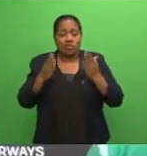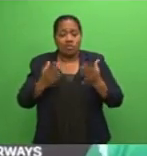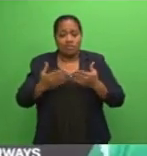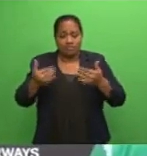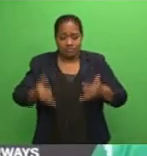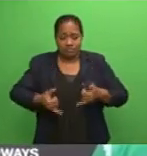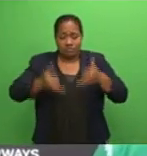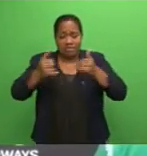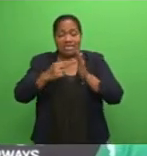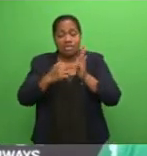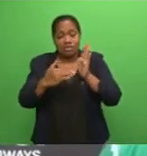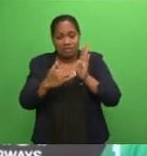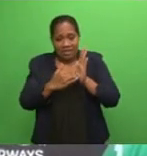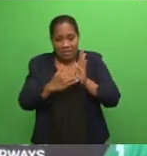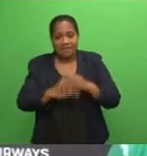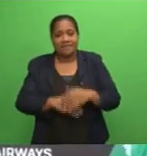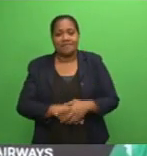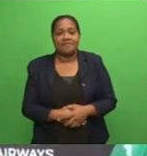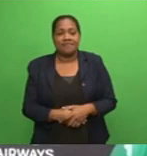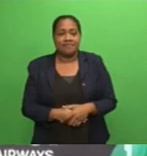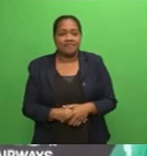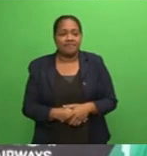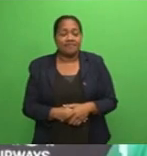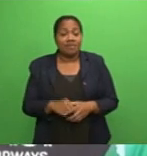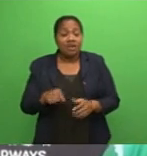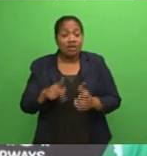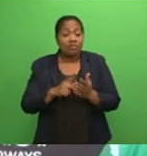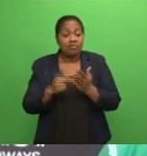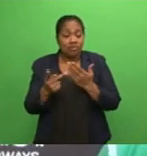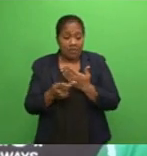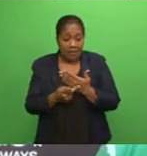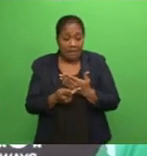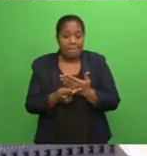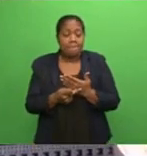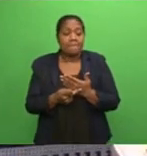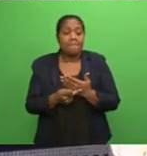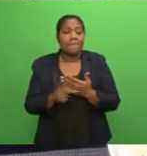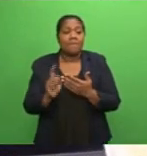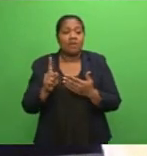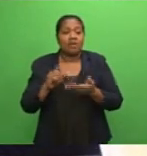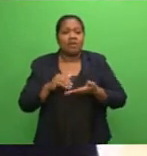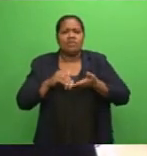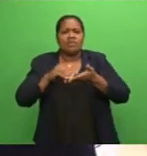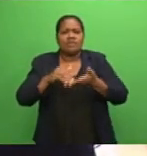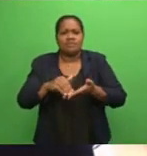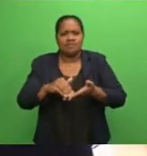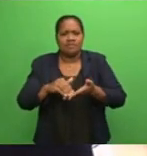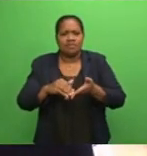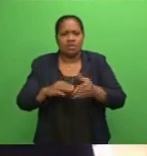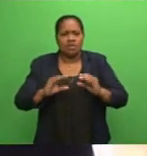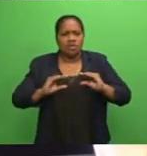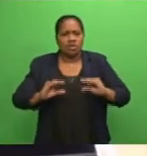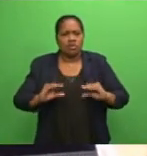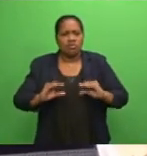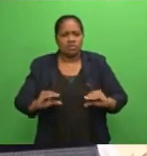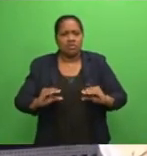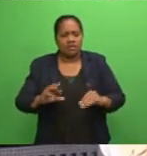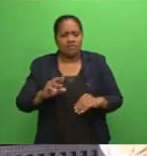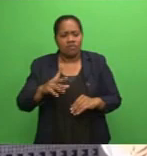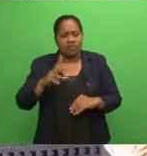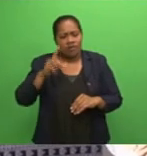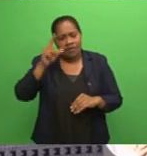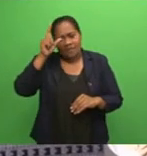This program, like the men's academy, is to assist the coaches or the coaching staff for the Fijiana